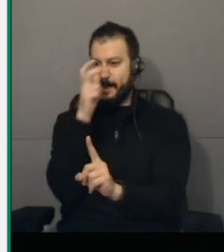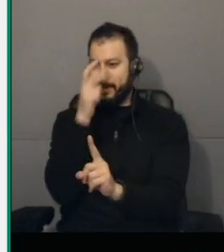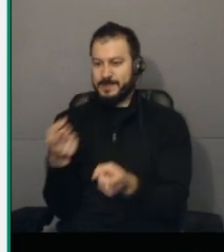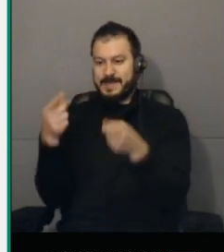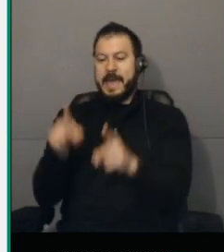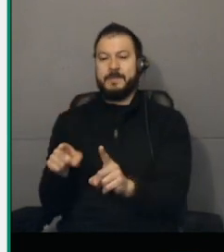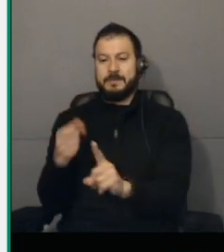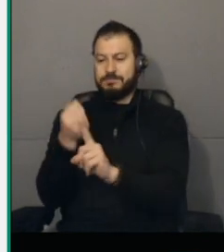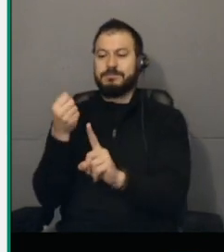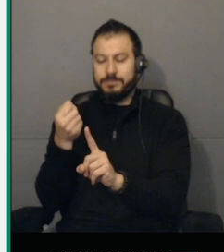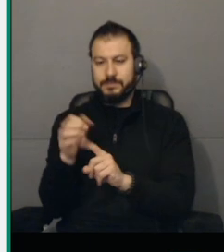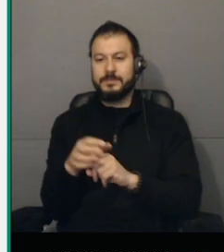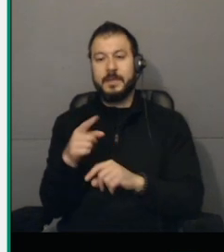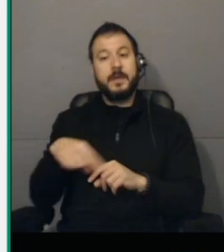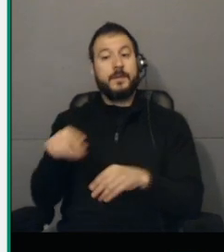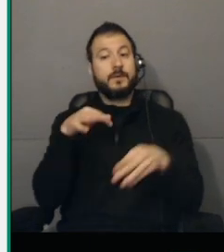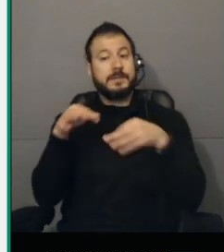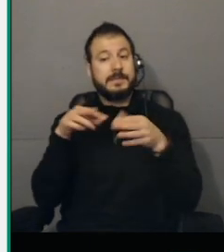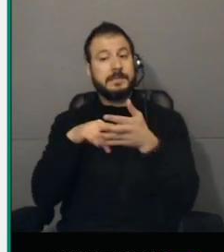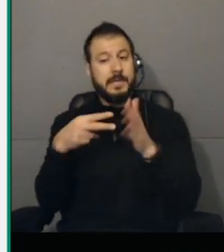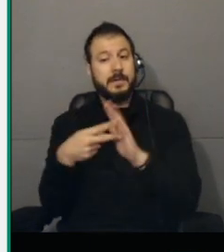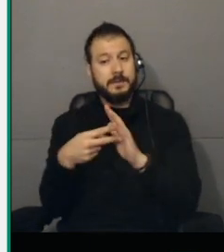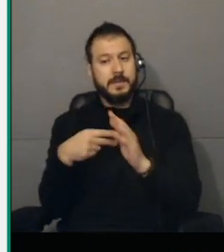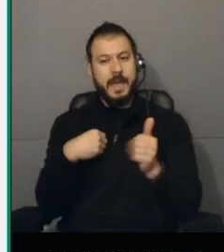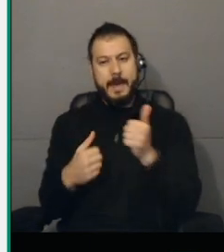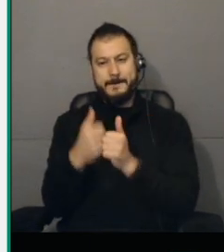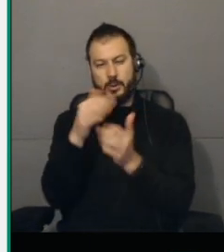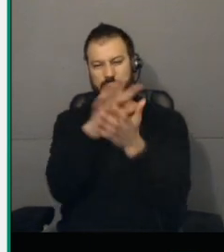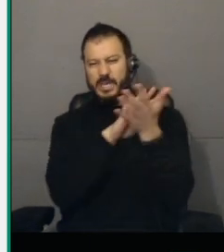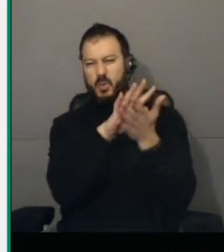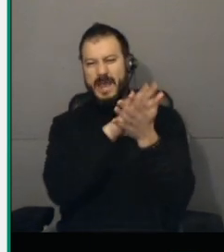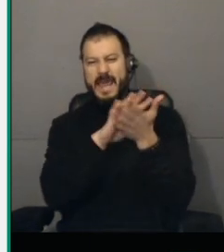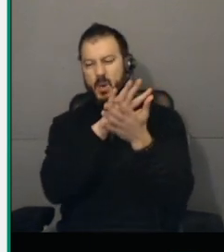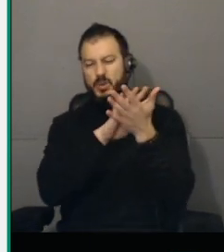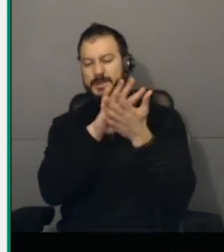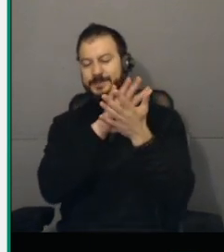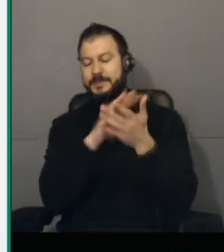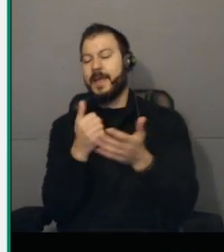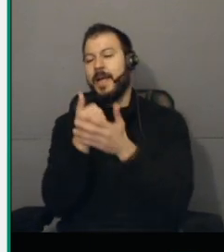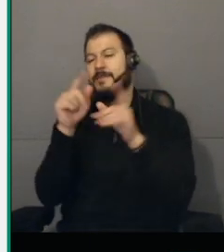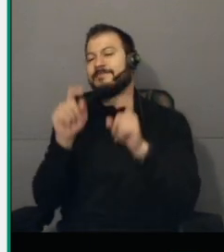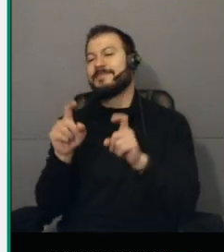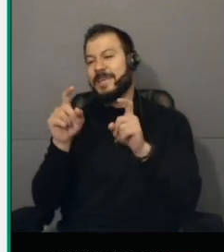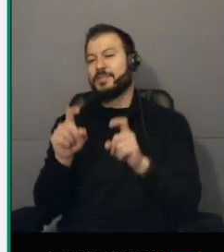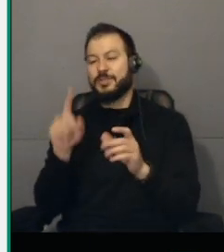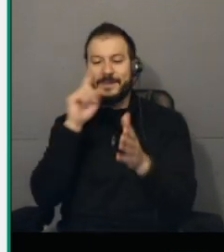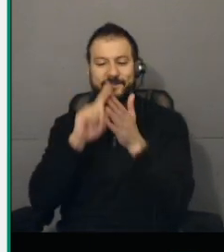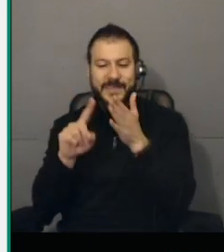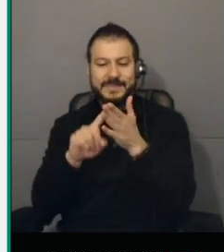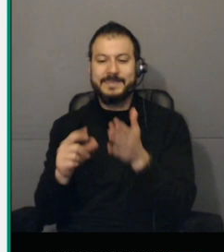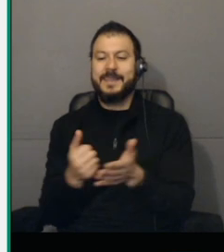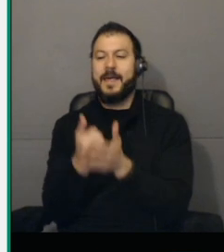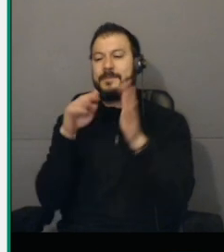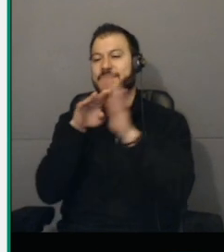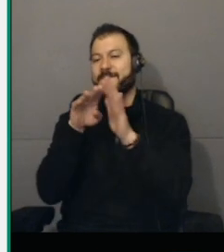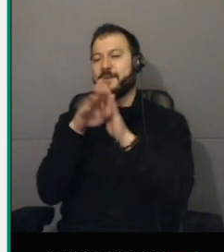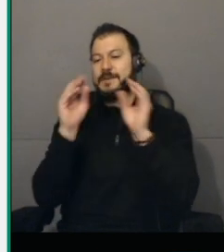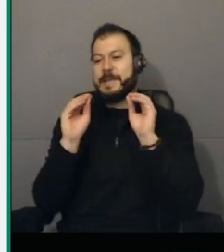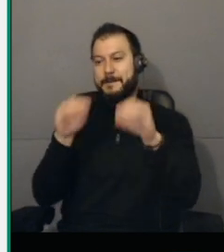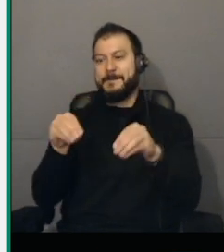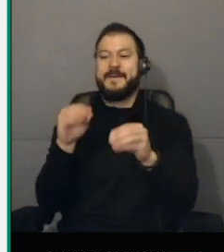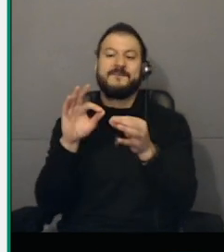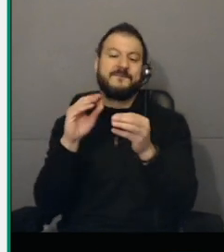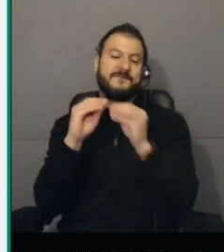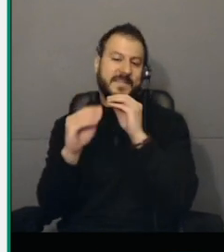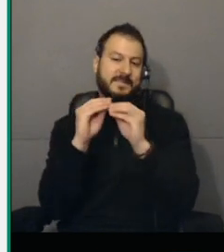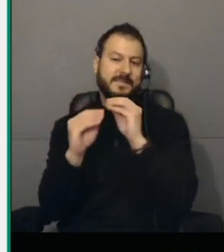occur. Those details, which I've mostly grayed out here, help testers investigate and help developers to implement